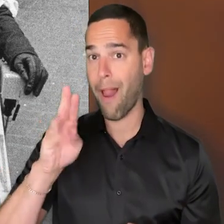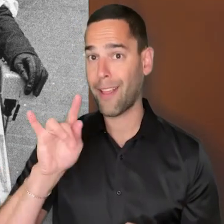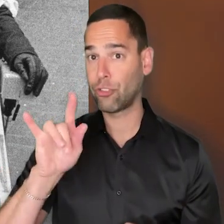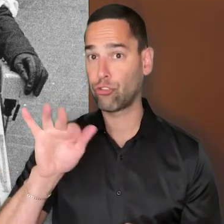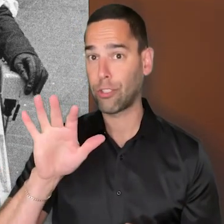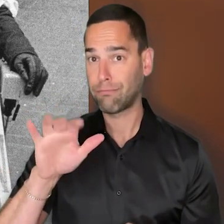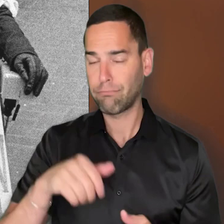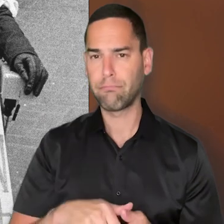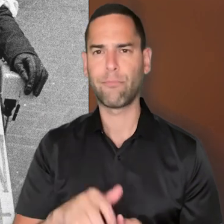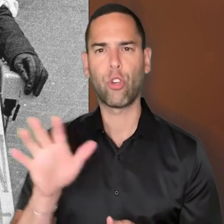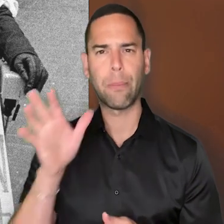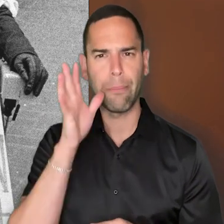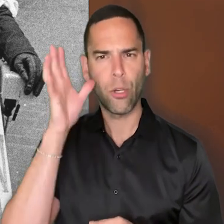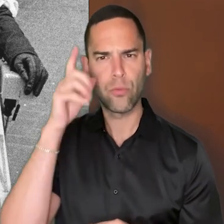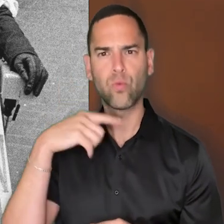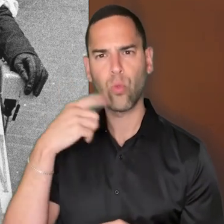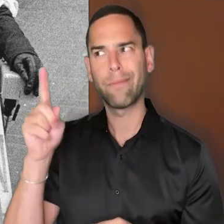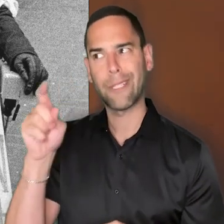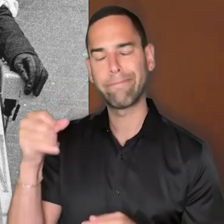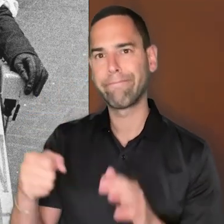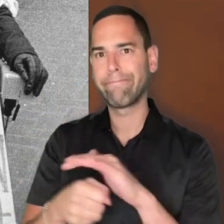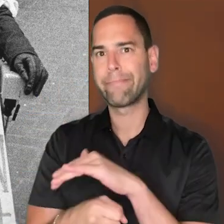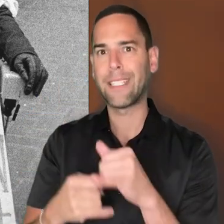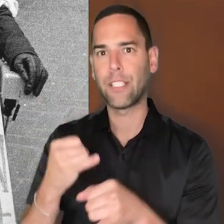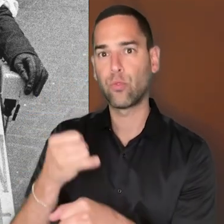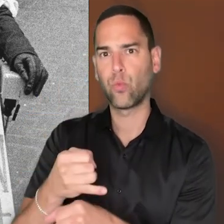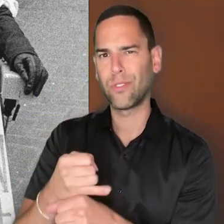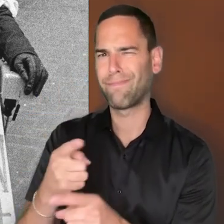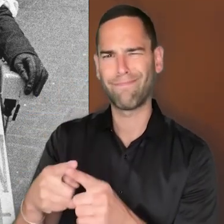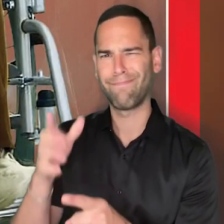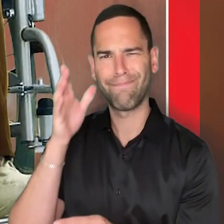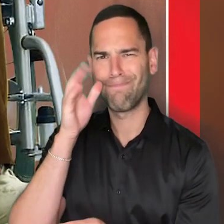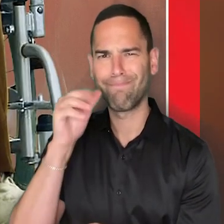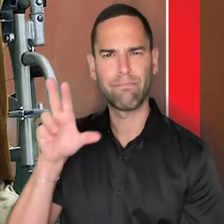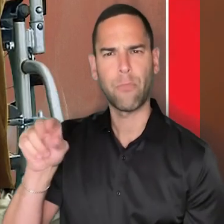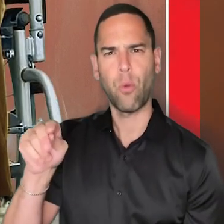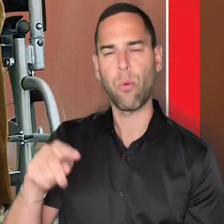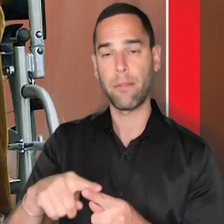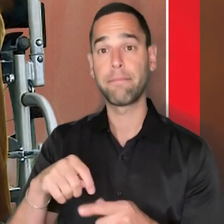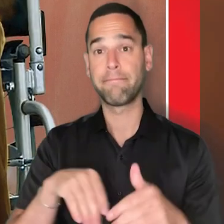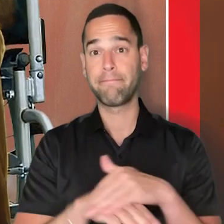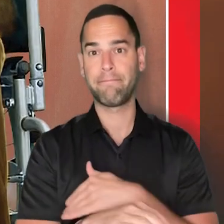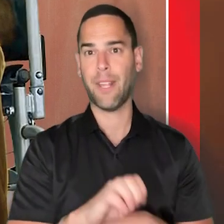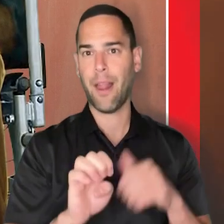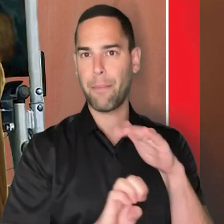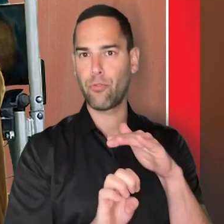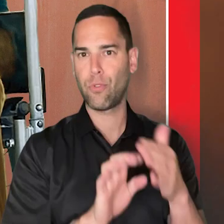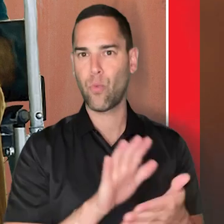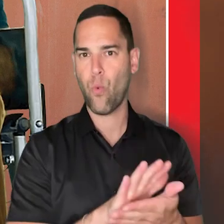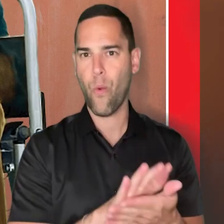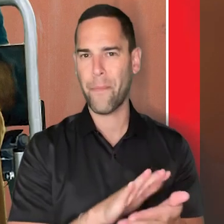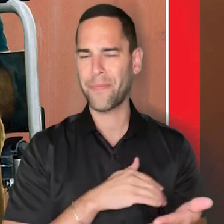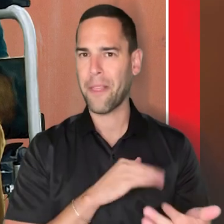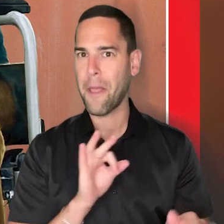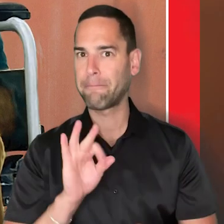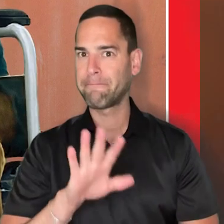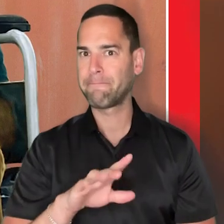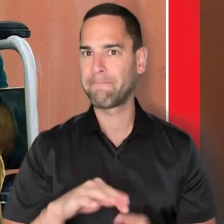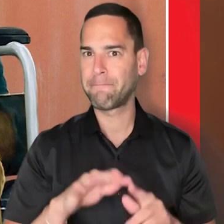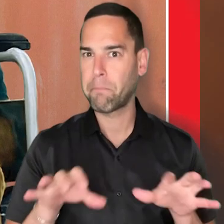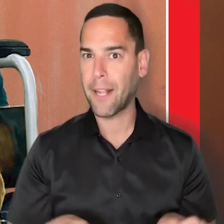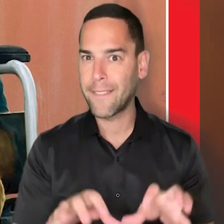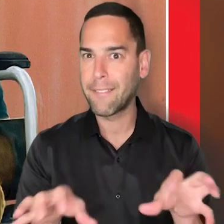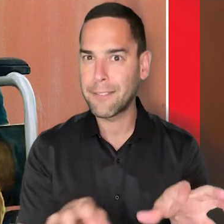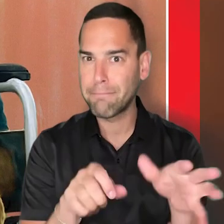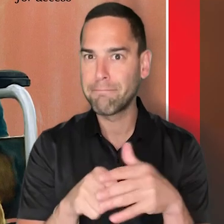they resisted and got her admitted into elementary school. They instilled in their daughter a seed of activism, which